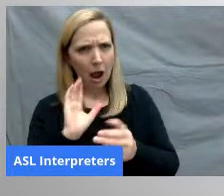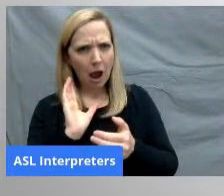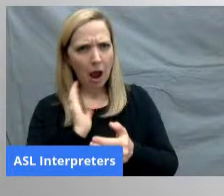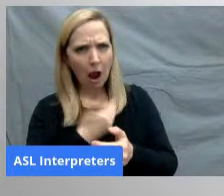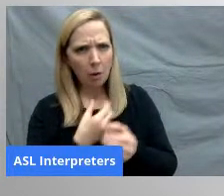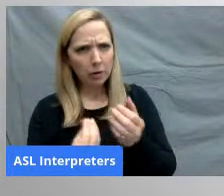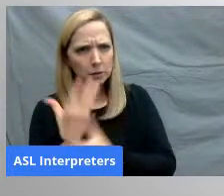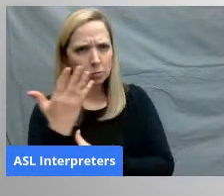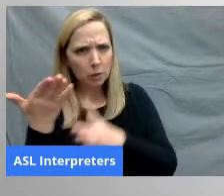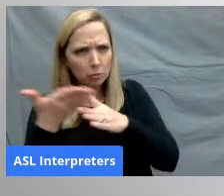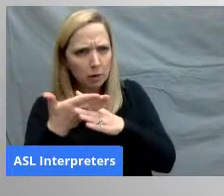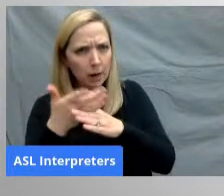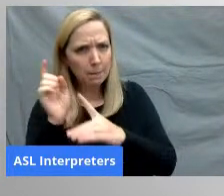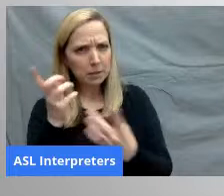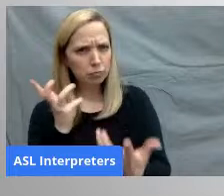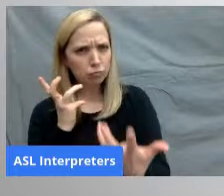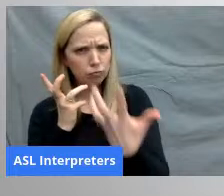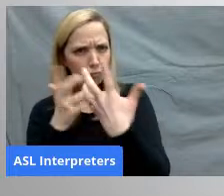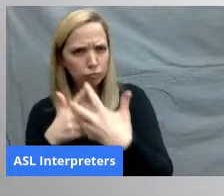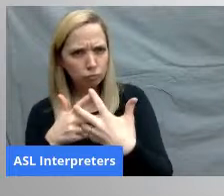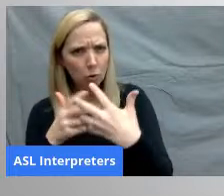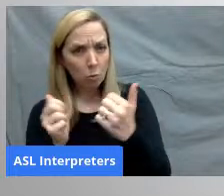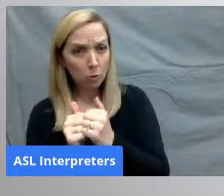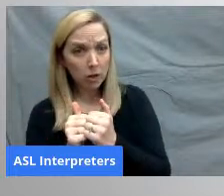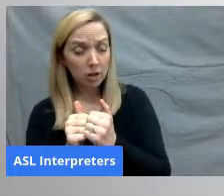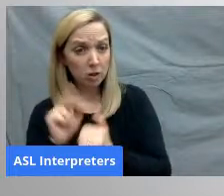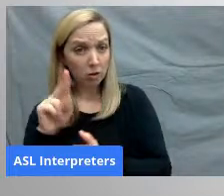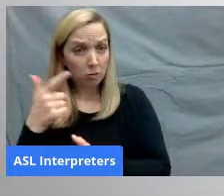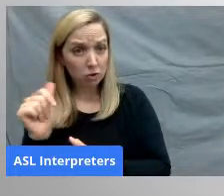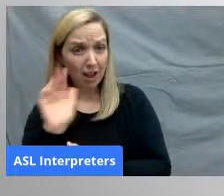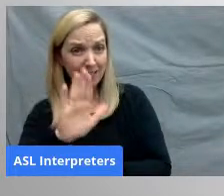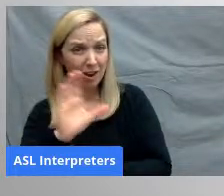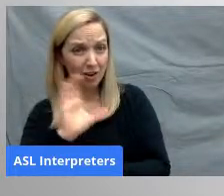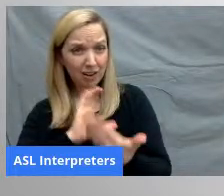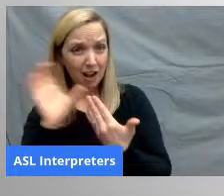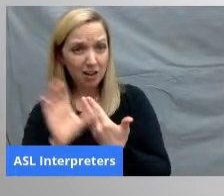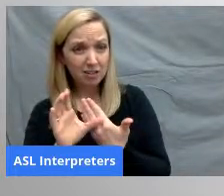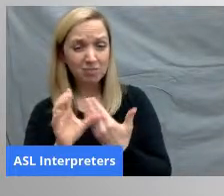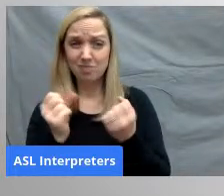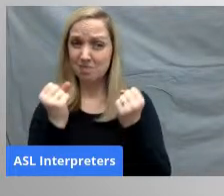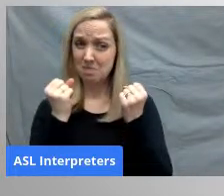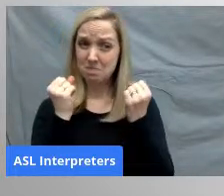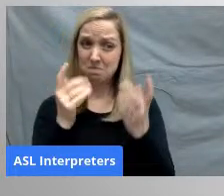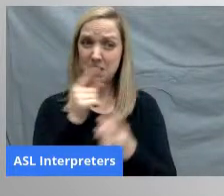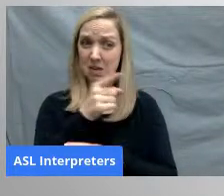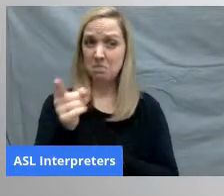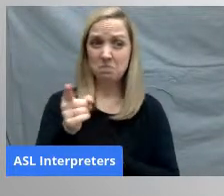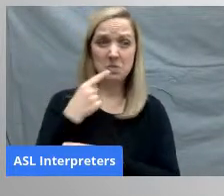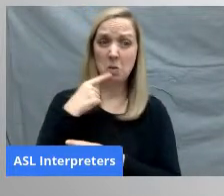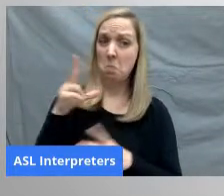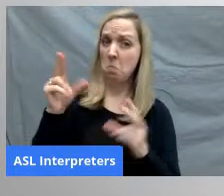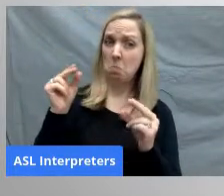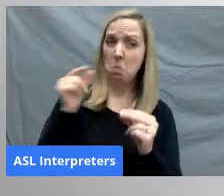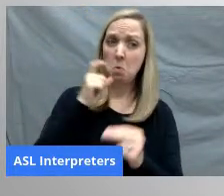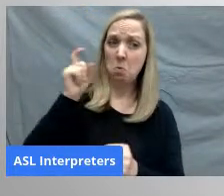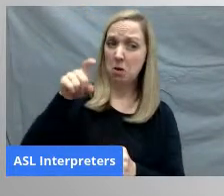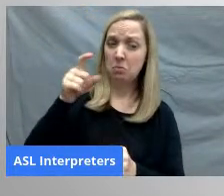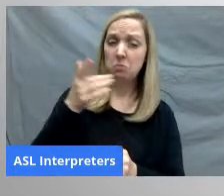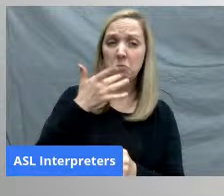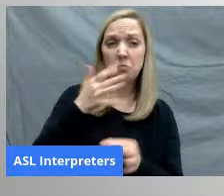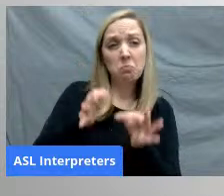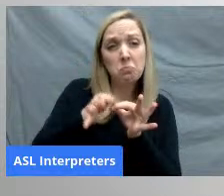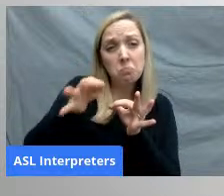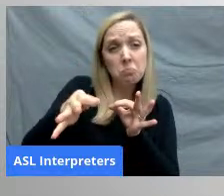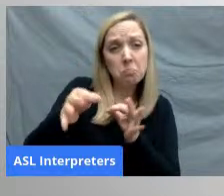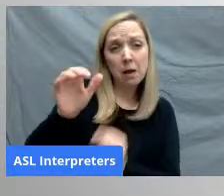UGA calendar. And overwhelmingly, our majority of our staff reported that was not necessary and that they would prefer a later spring break in April